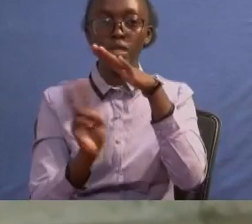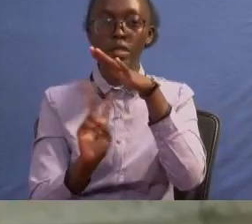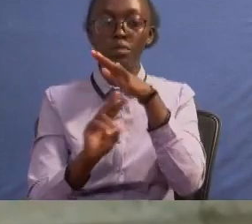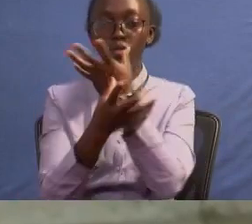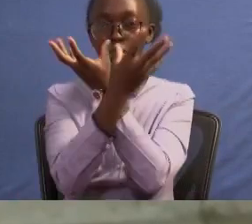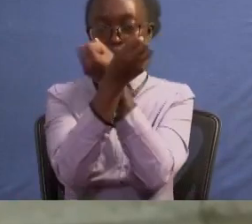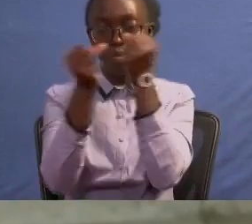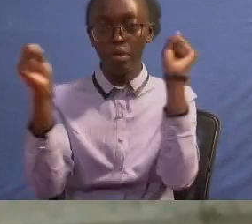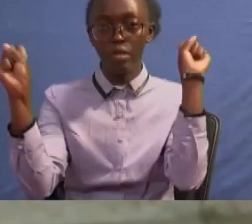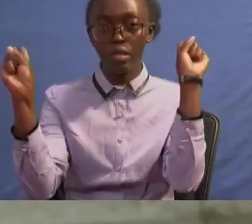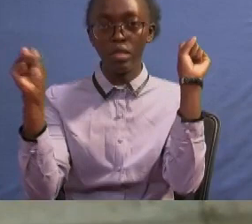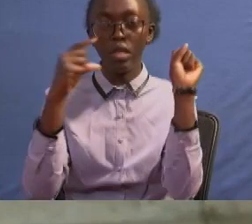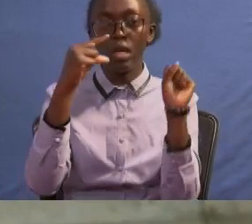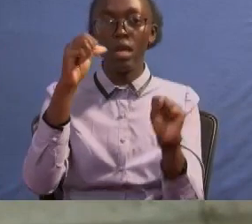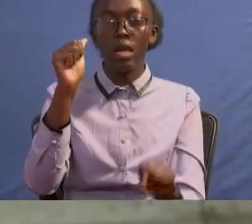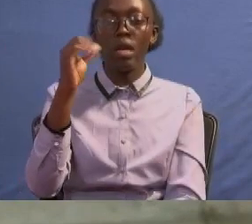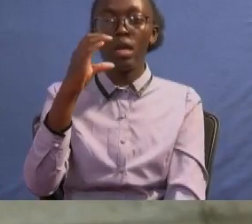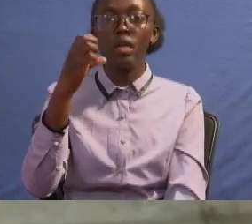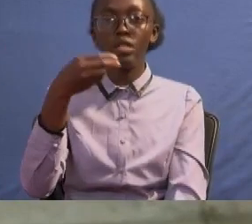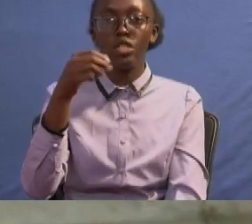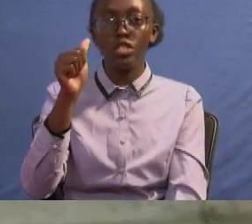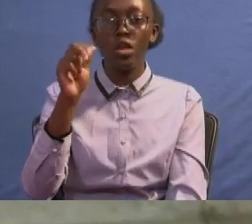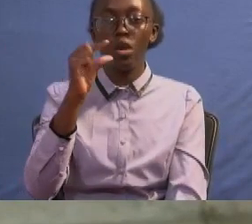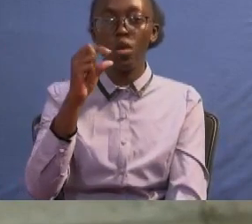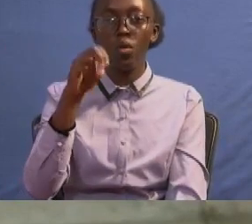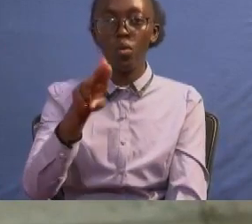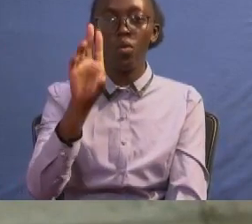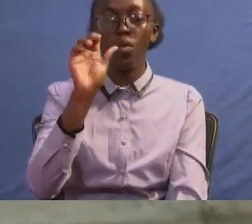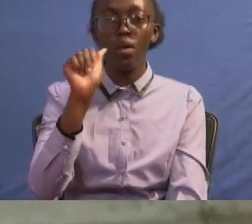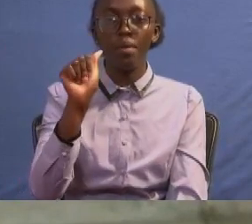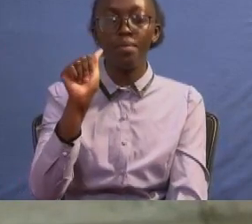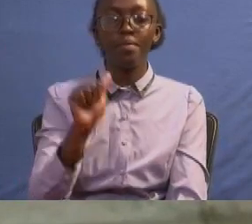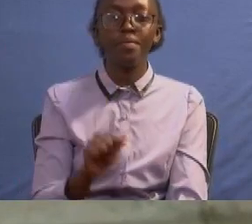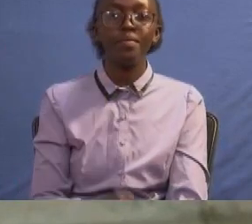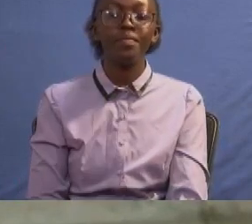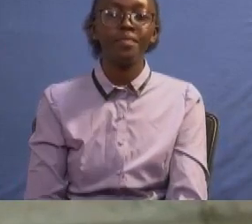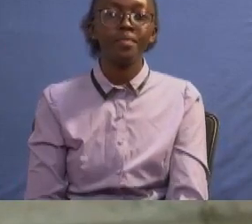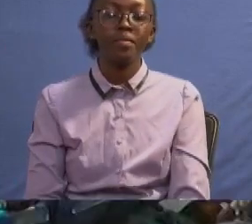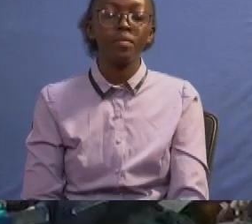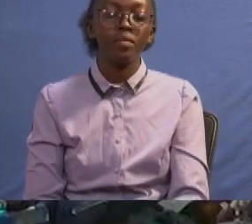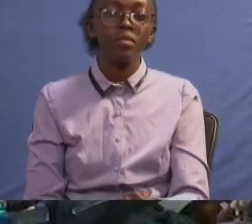Gachagua, whom you have given a name, the Rigji,